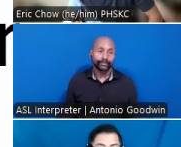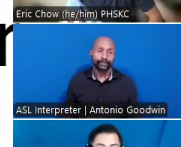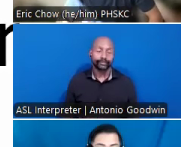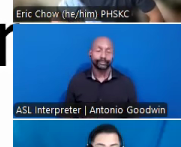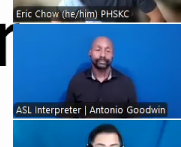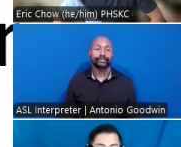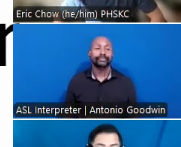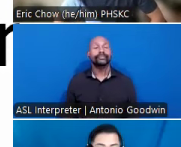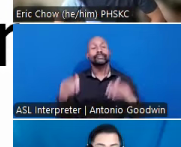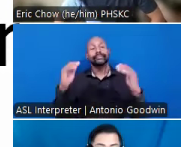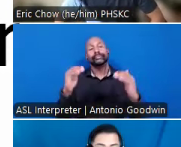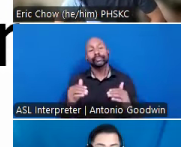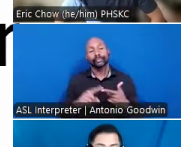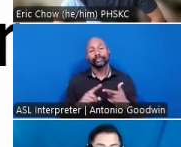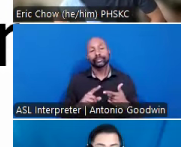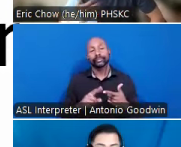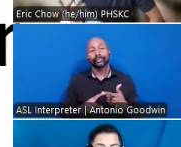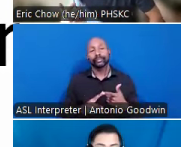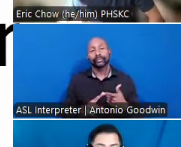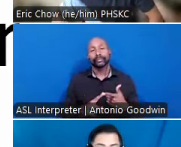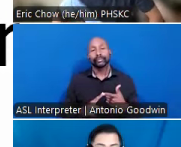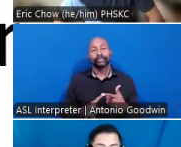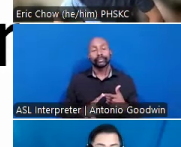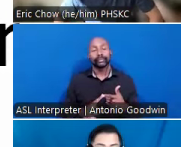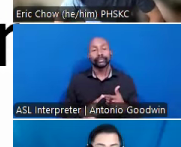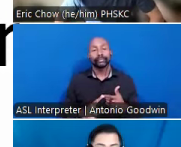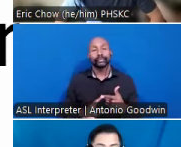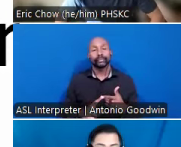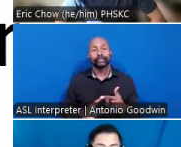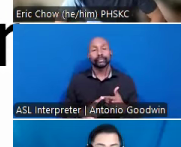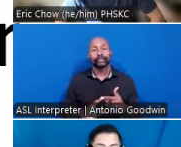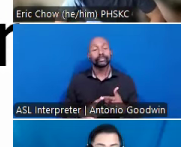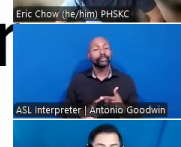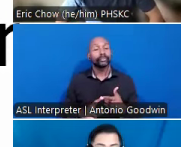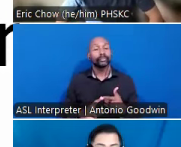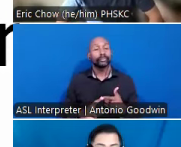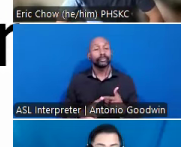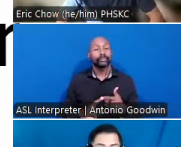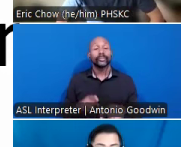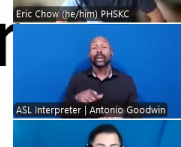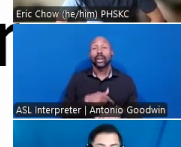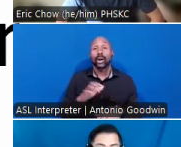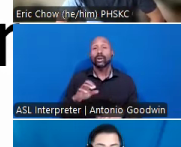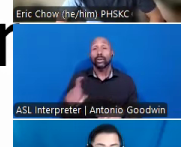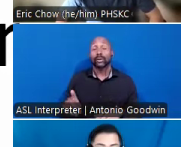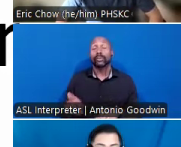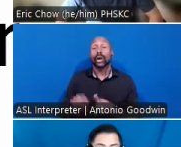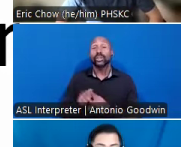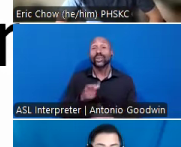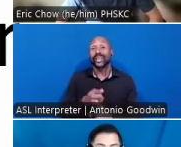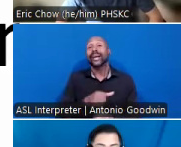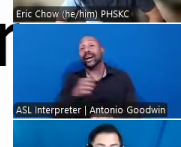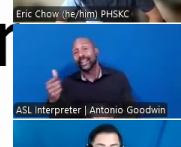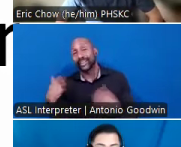In addition, I think it's important that to acknowledge that long COVID also includes other health impacts like